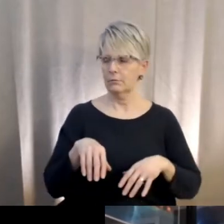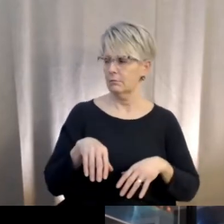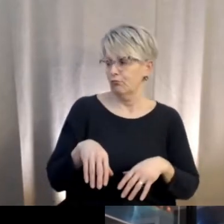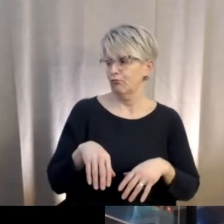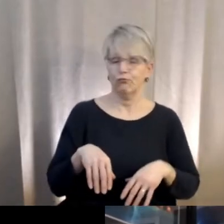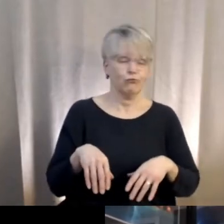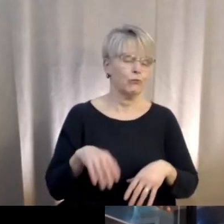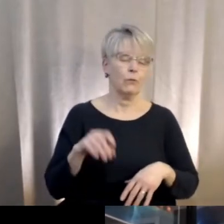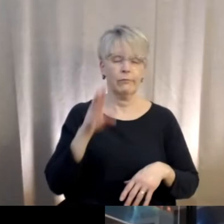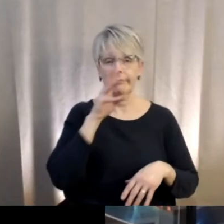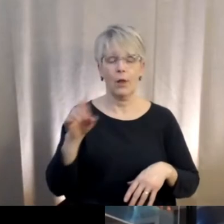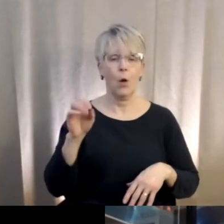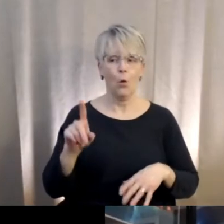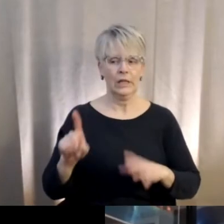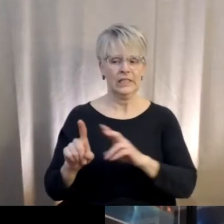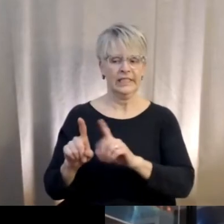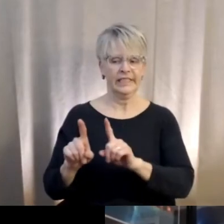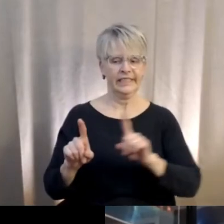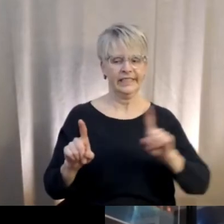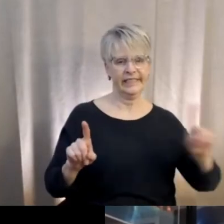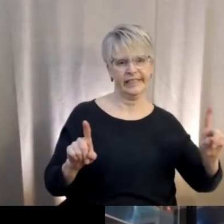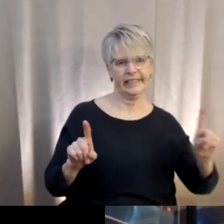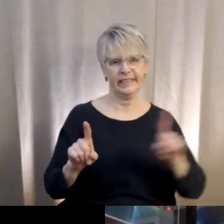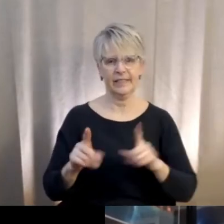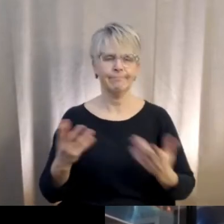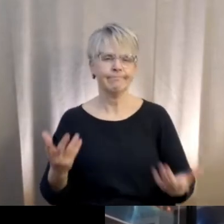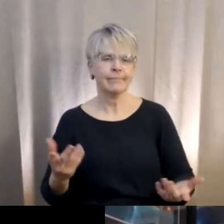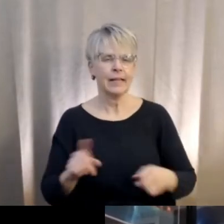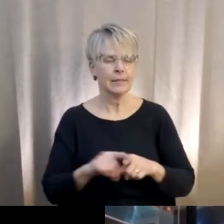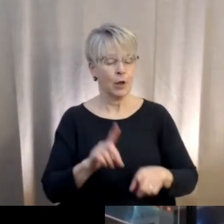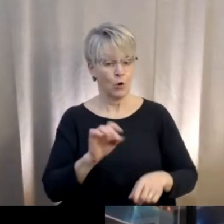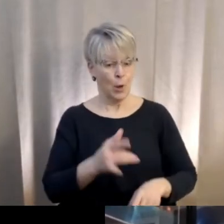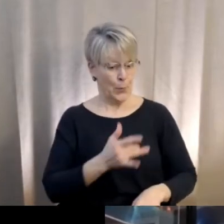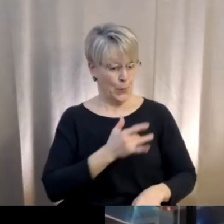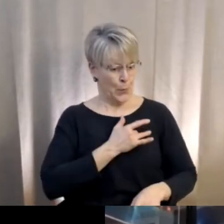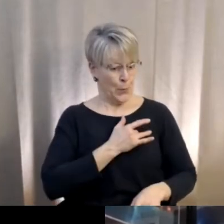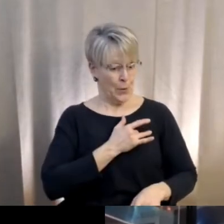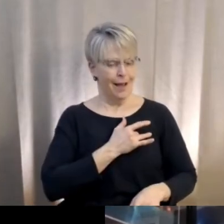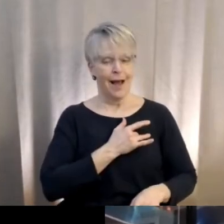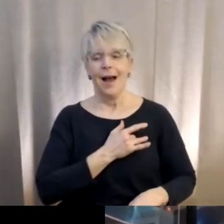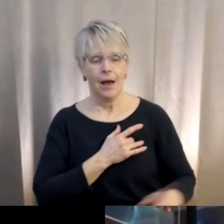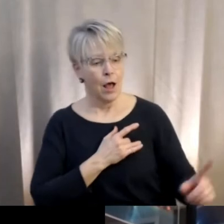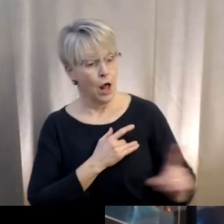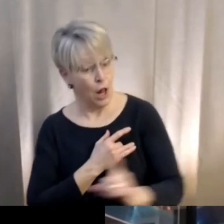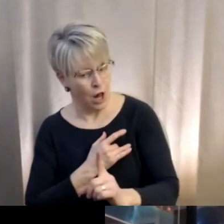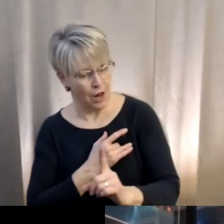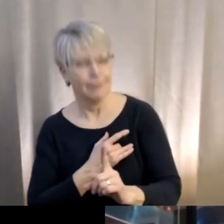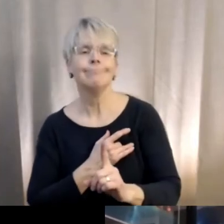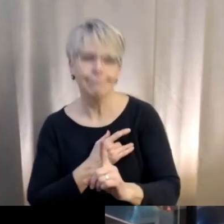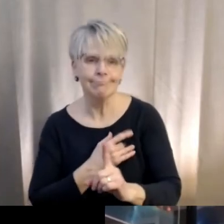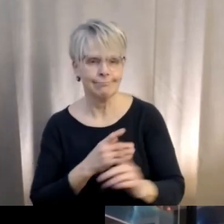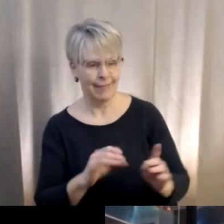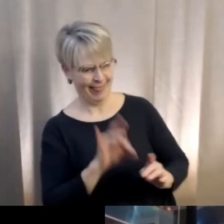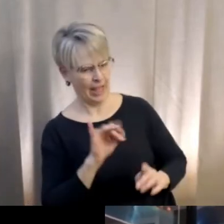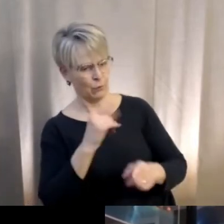of the, I could categorize it as empathy. I can't for sure say that it's empathy, but it seems like it, where it's